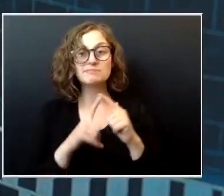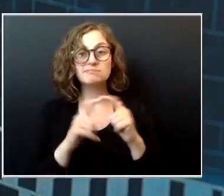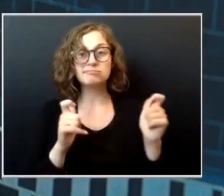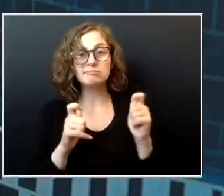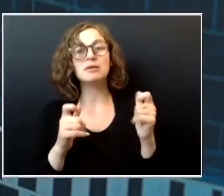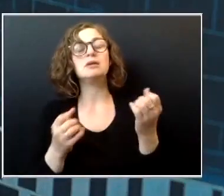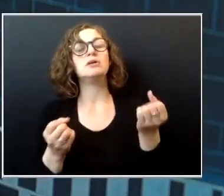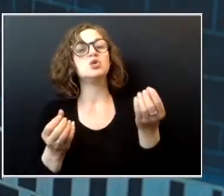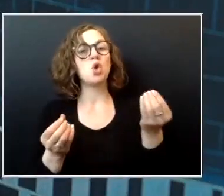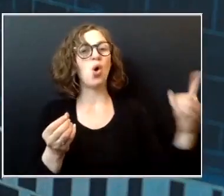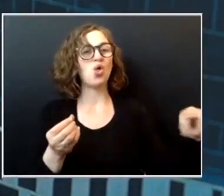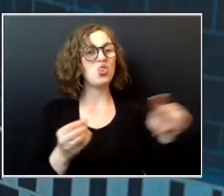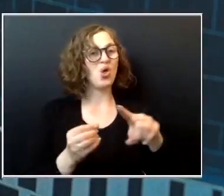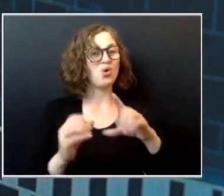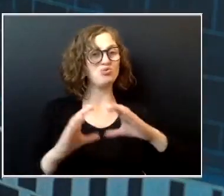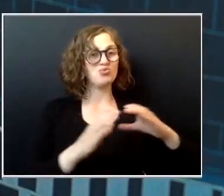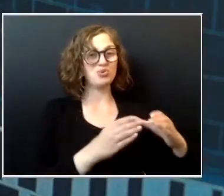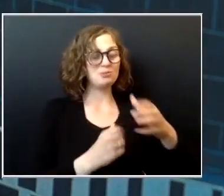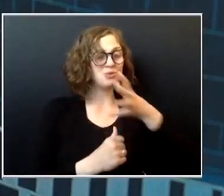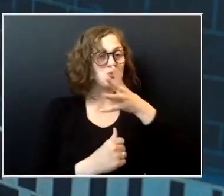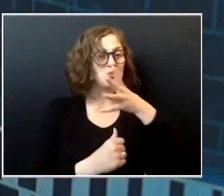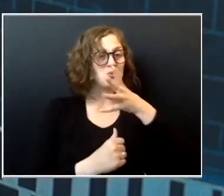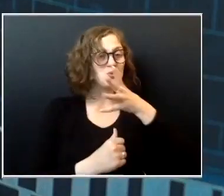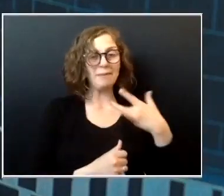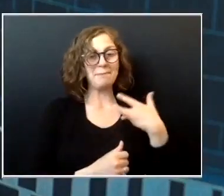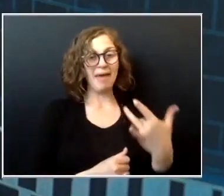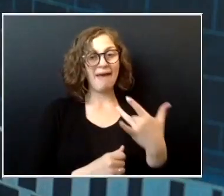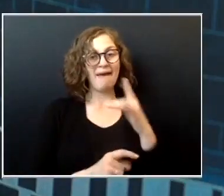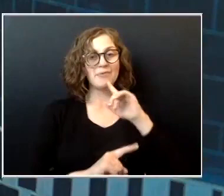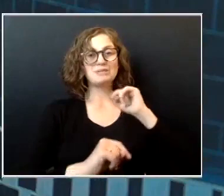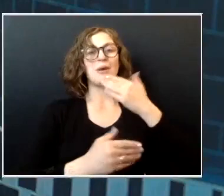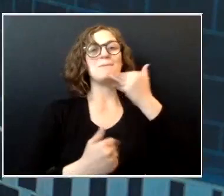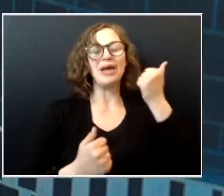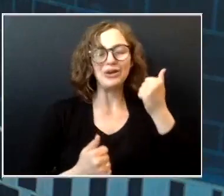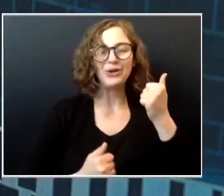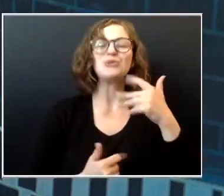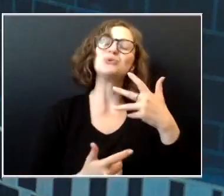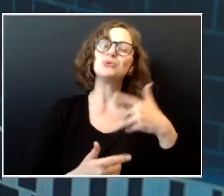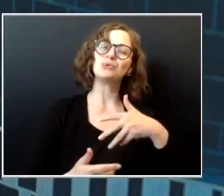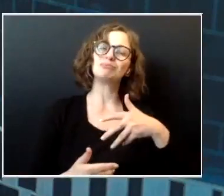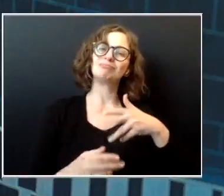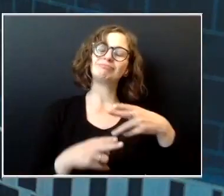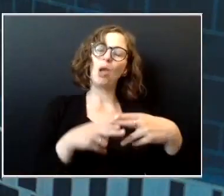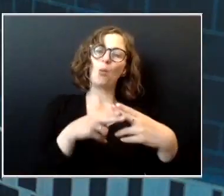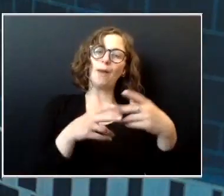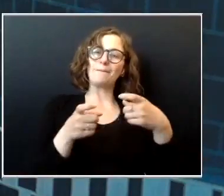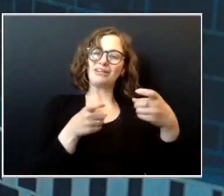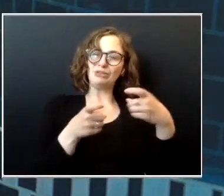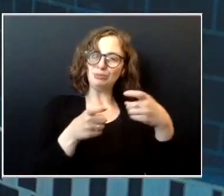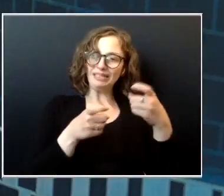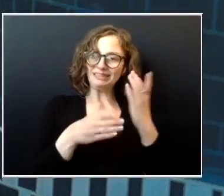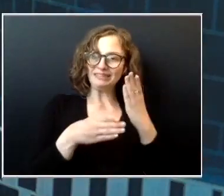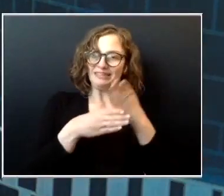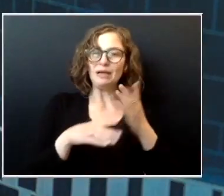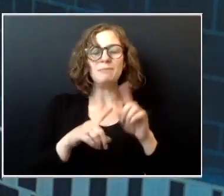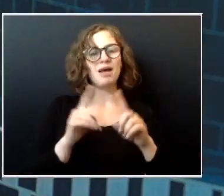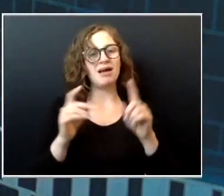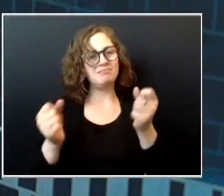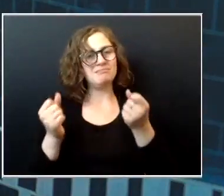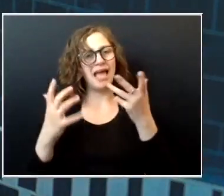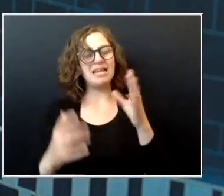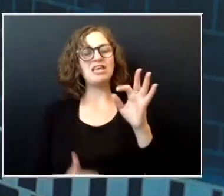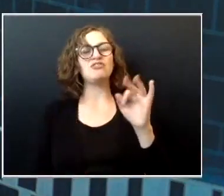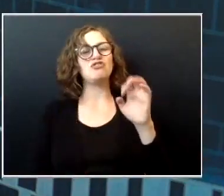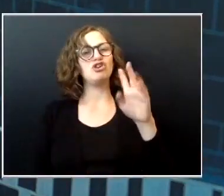tend to respond better to the weight management interventions on pregnancy outcomes. But there are a lot of fertility diagnoses that